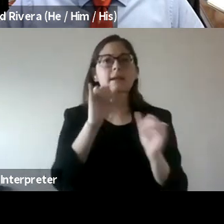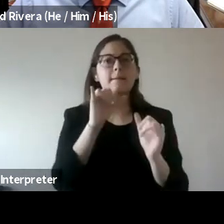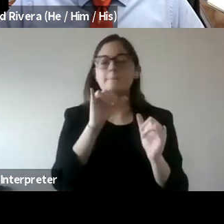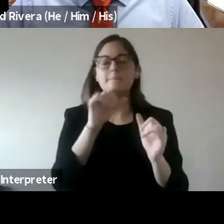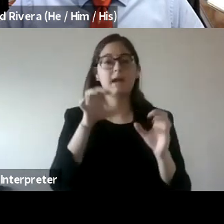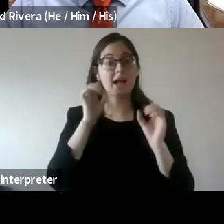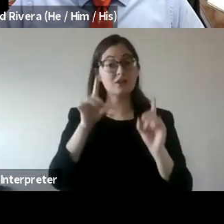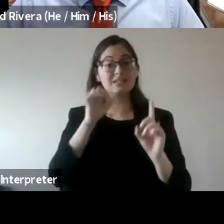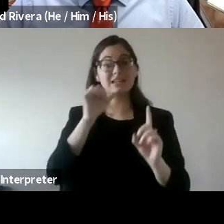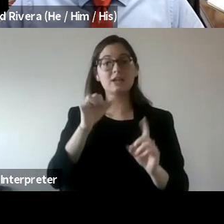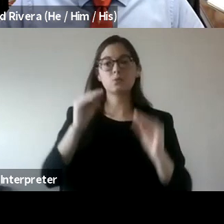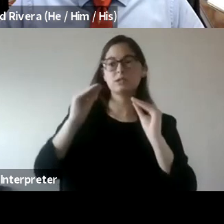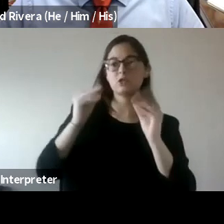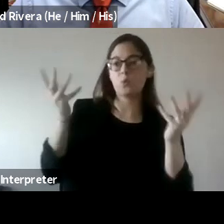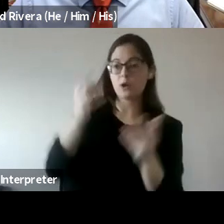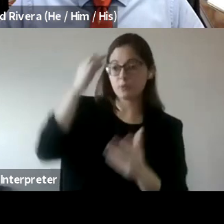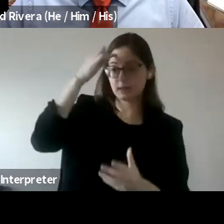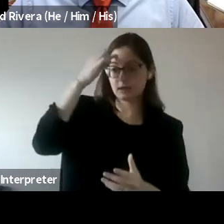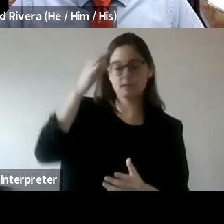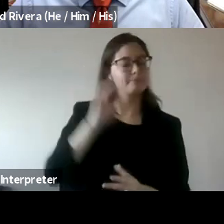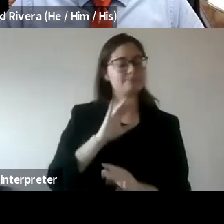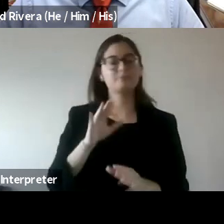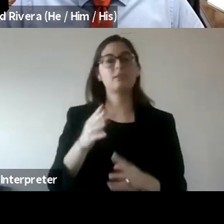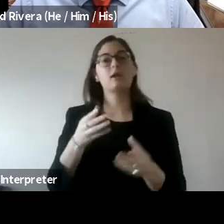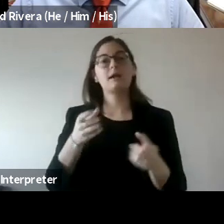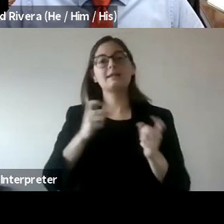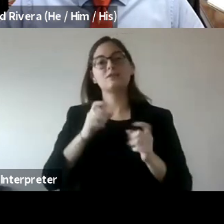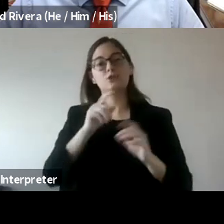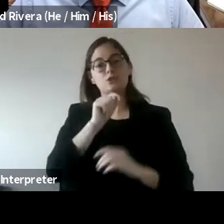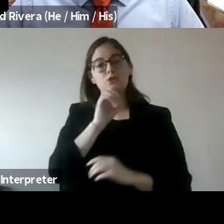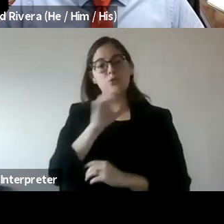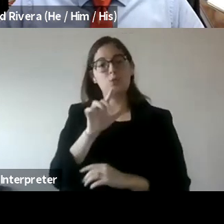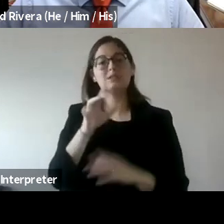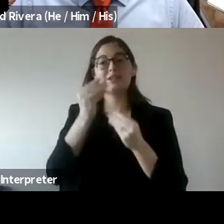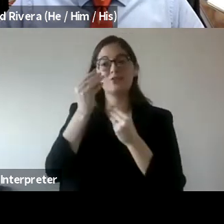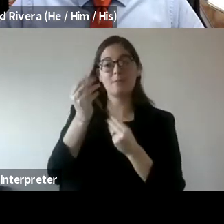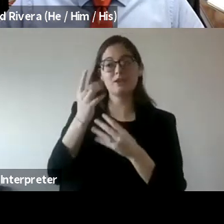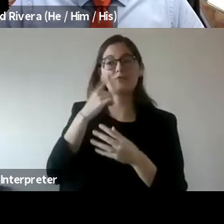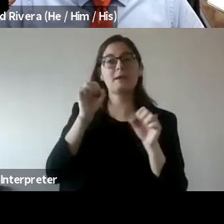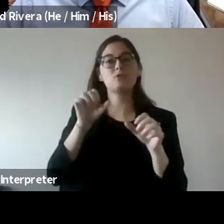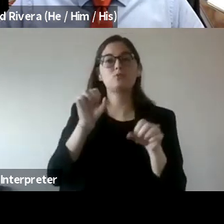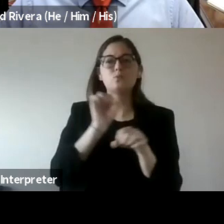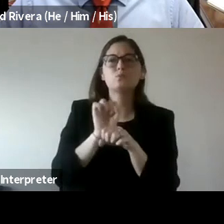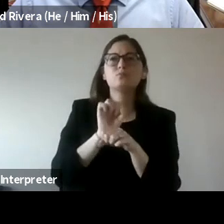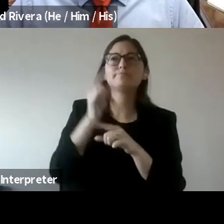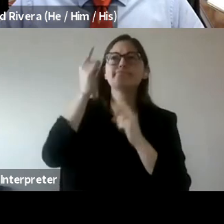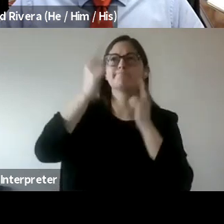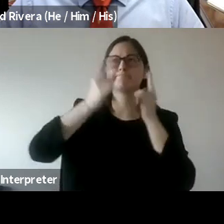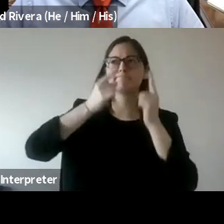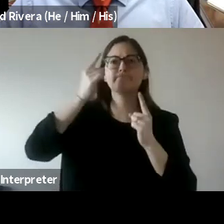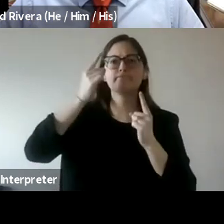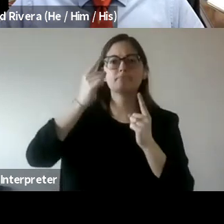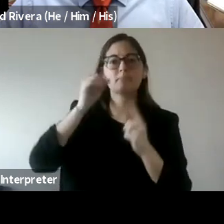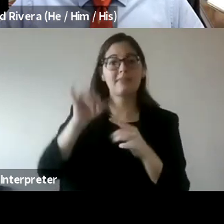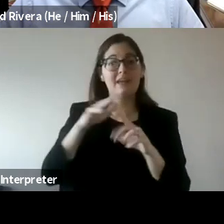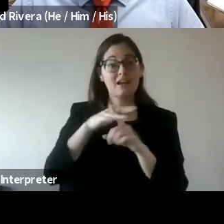to teach us what to think, but to give us the tools and the information to do the work of thought. And in that context, it's diversity of opinion that makes